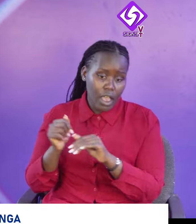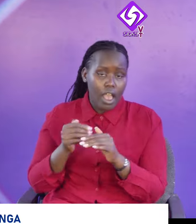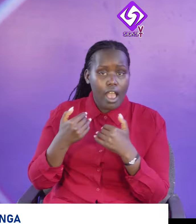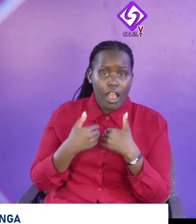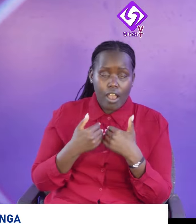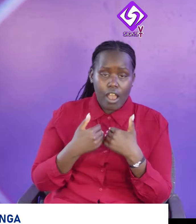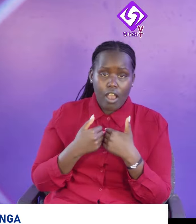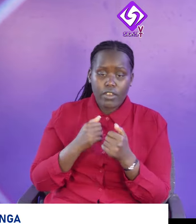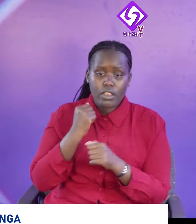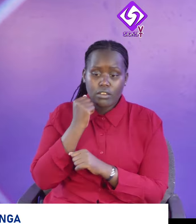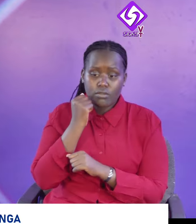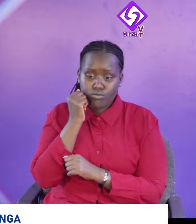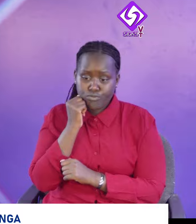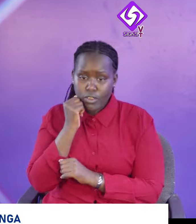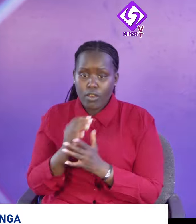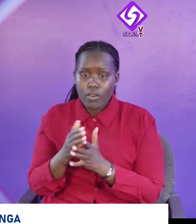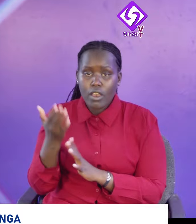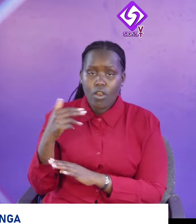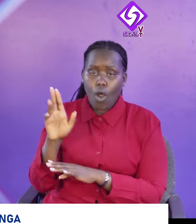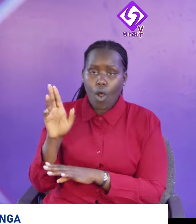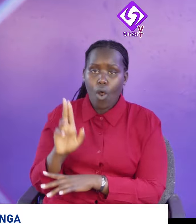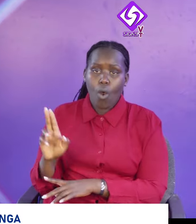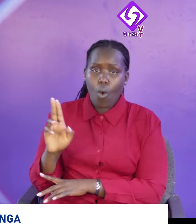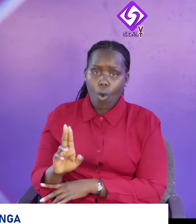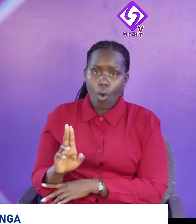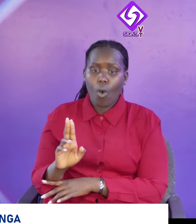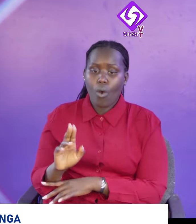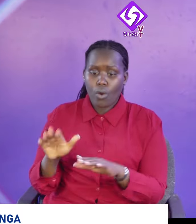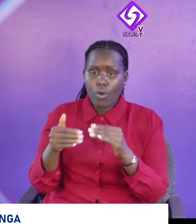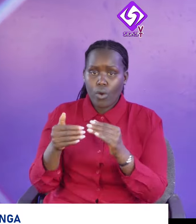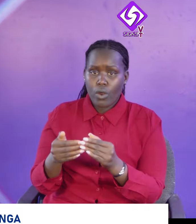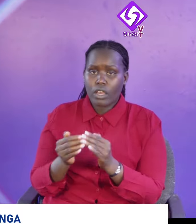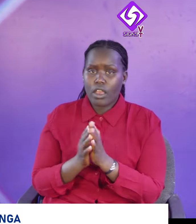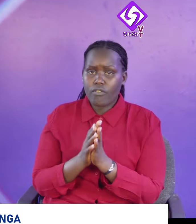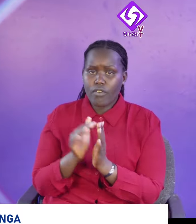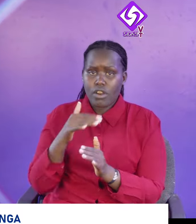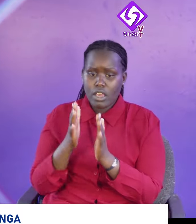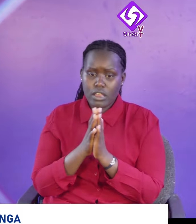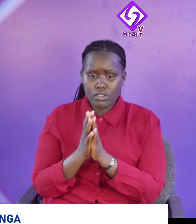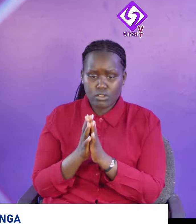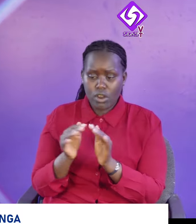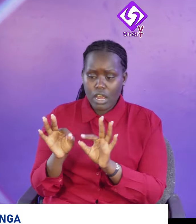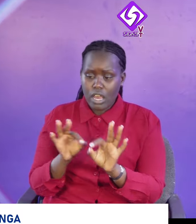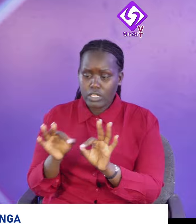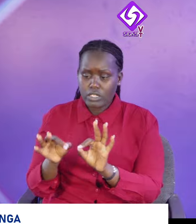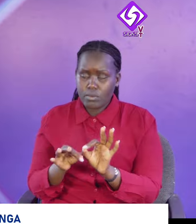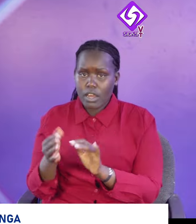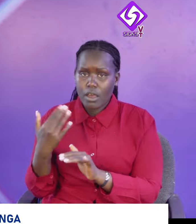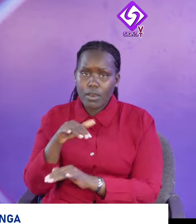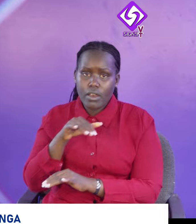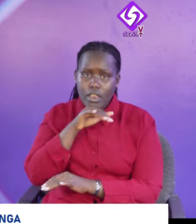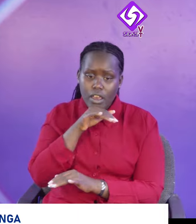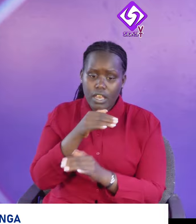former President Uhuru Kenyatta delivered a moving eulogy describing the late former Prime Minister as a